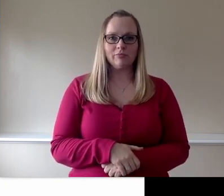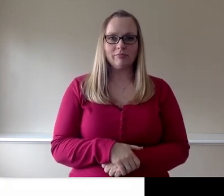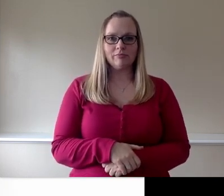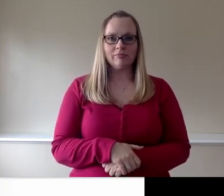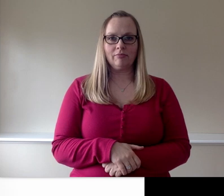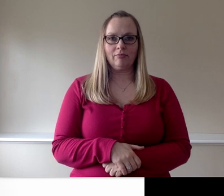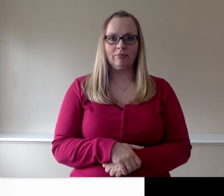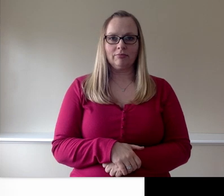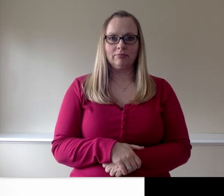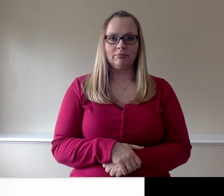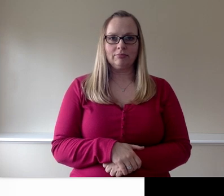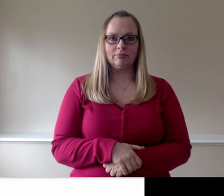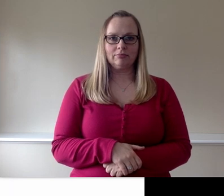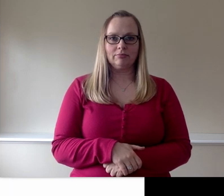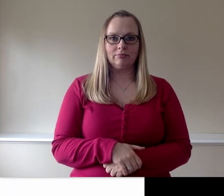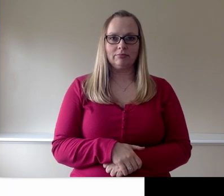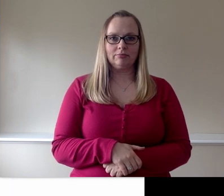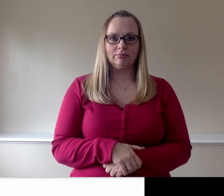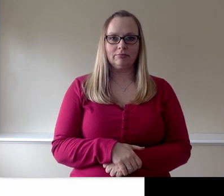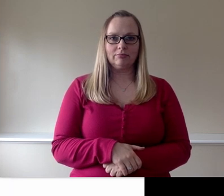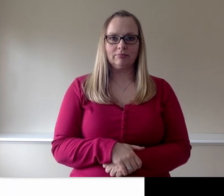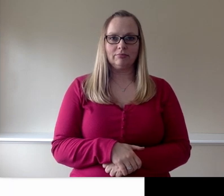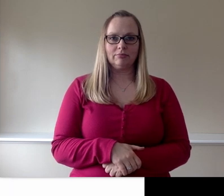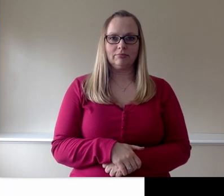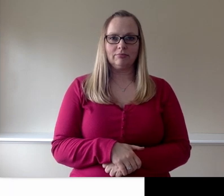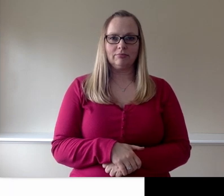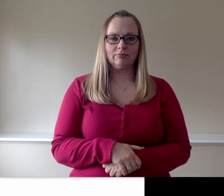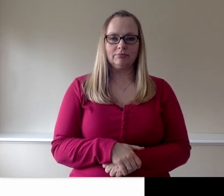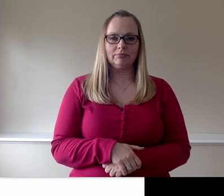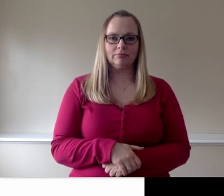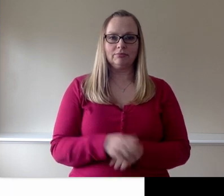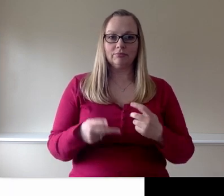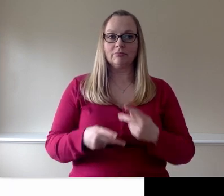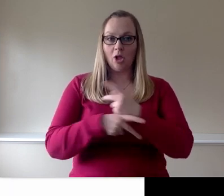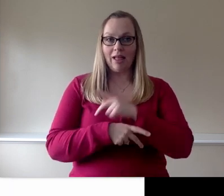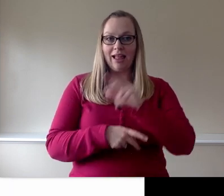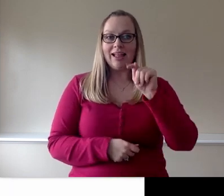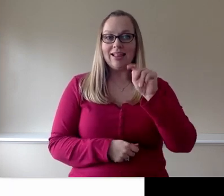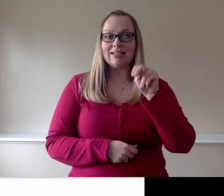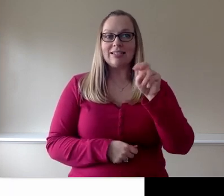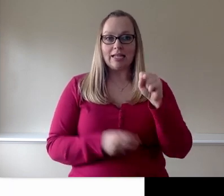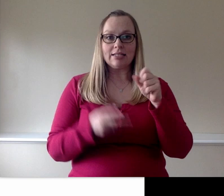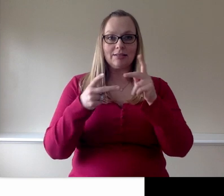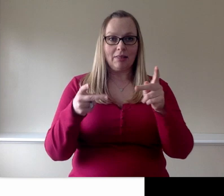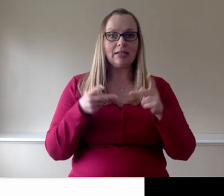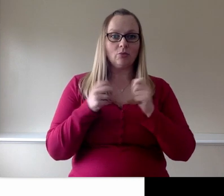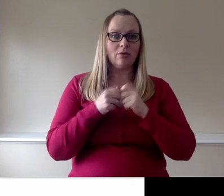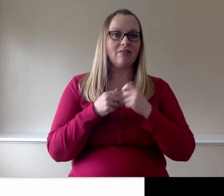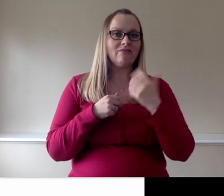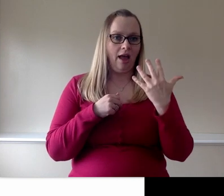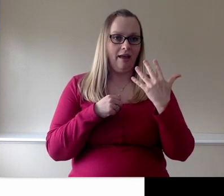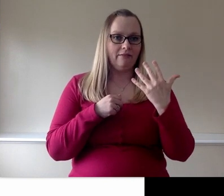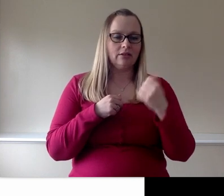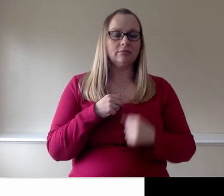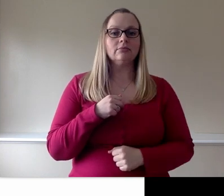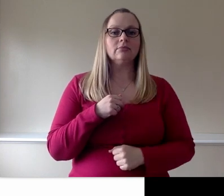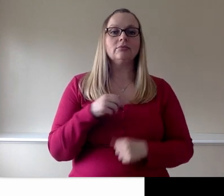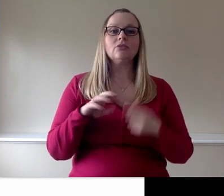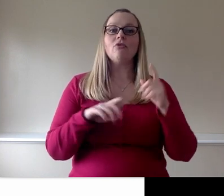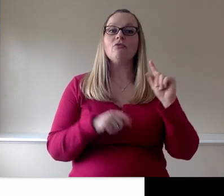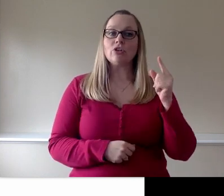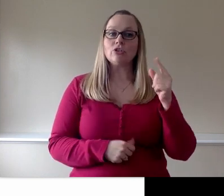And we will be moving on to adding or multiplying in the tens place with our 5. So before we